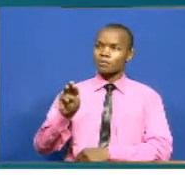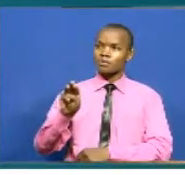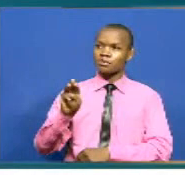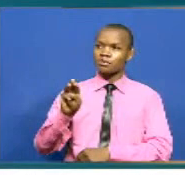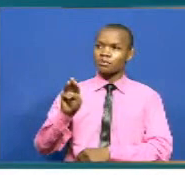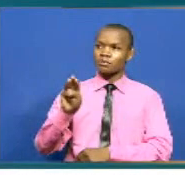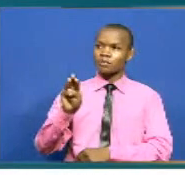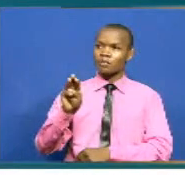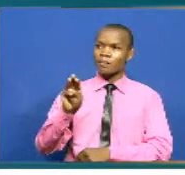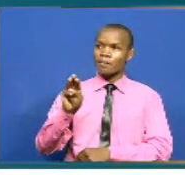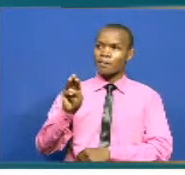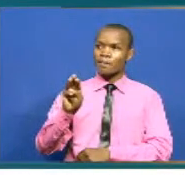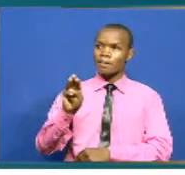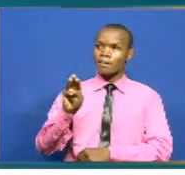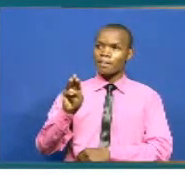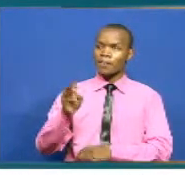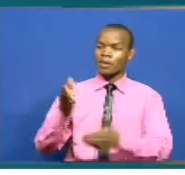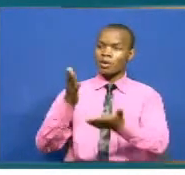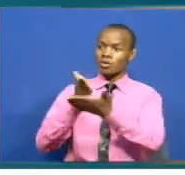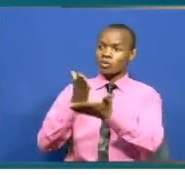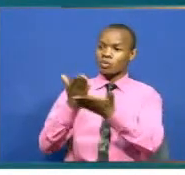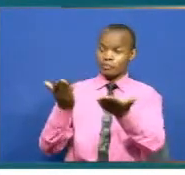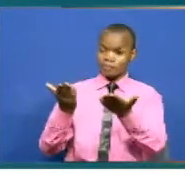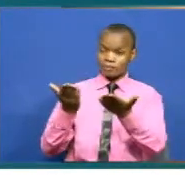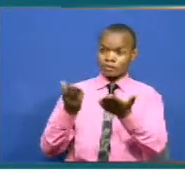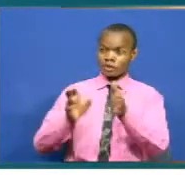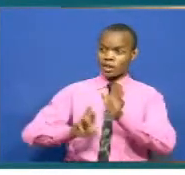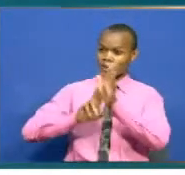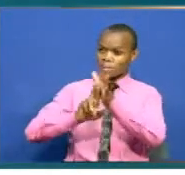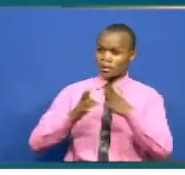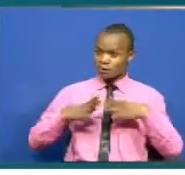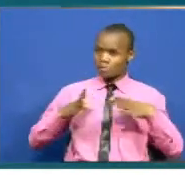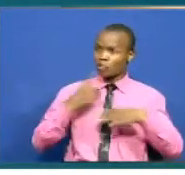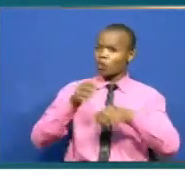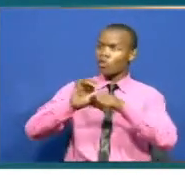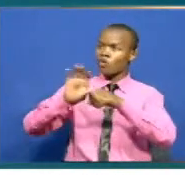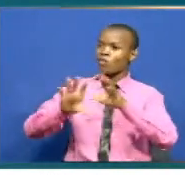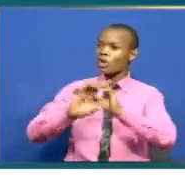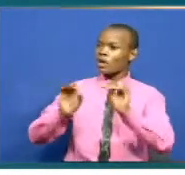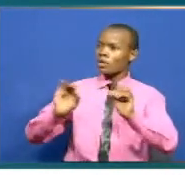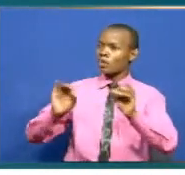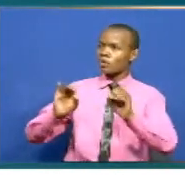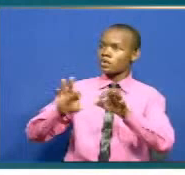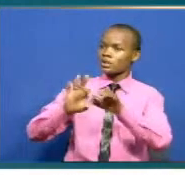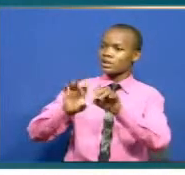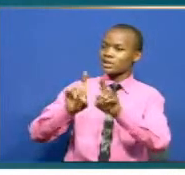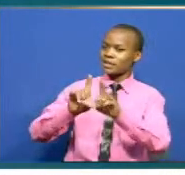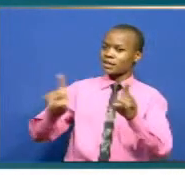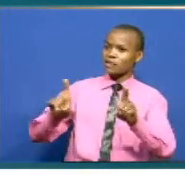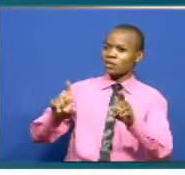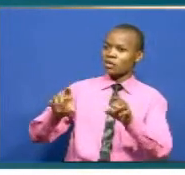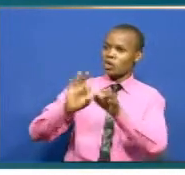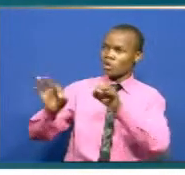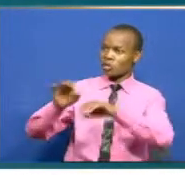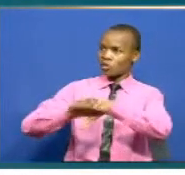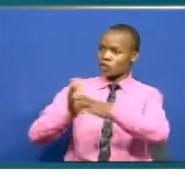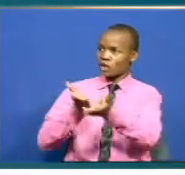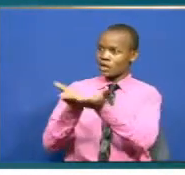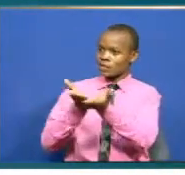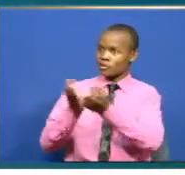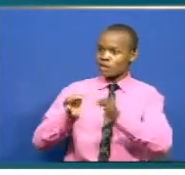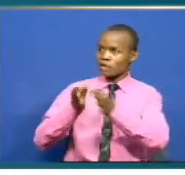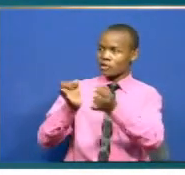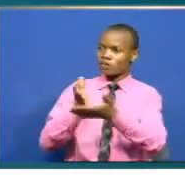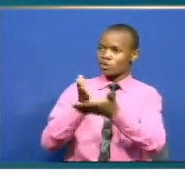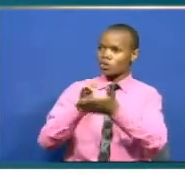obviously, you have underrepresented those people who are far away, about 100 kilometers difference in to get service. If you want to go